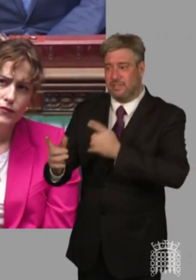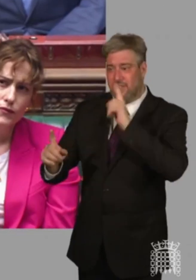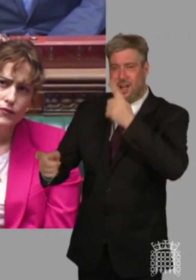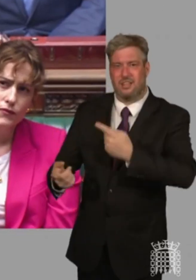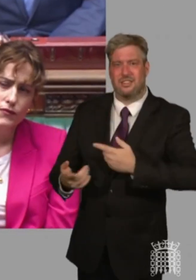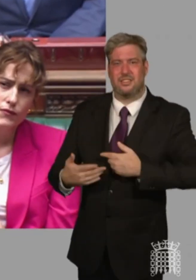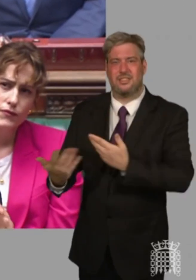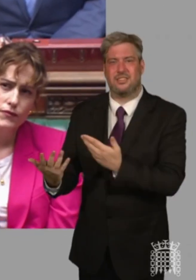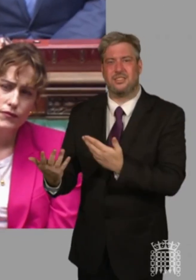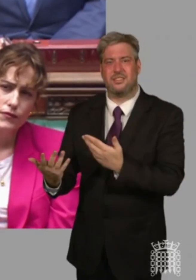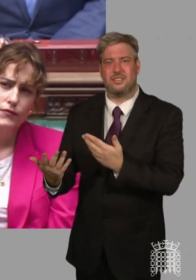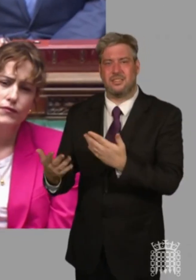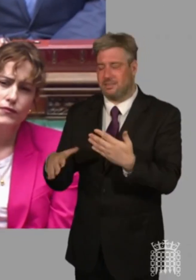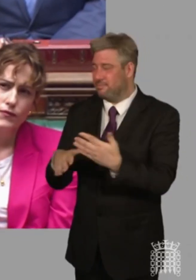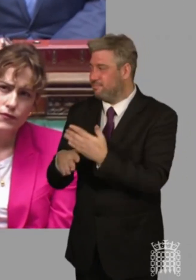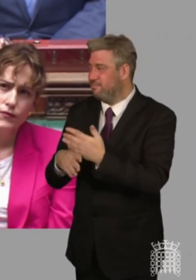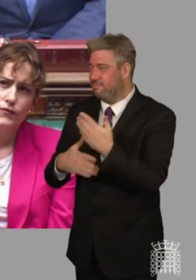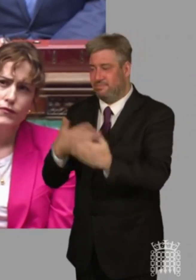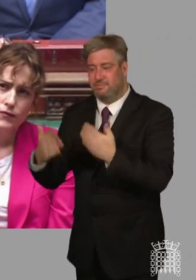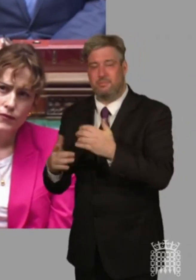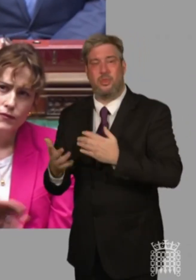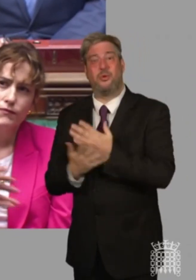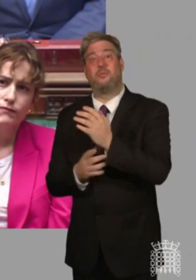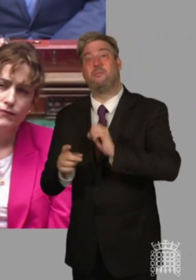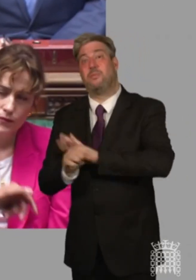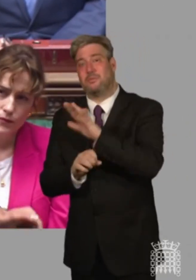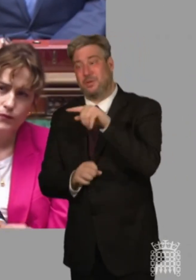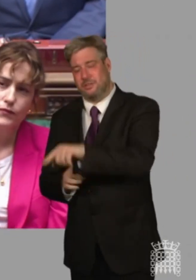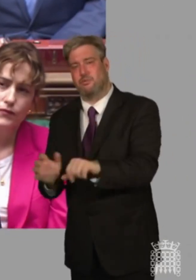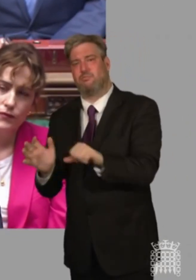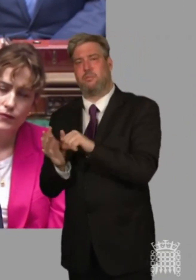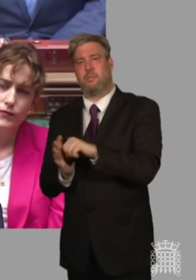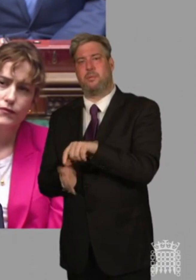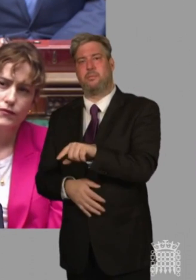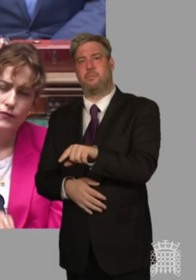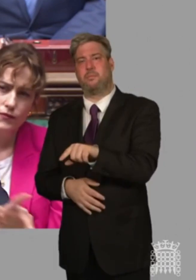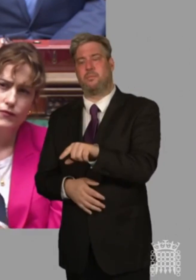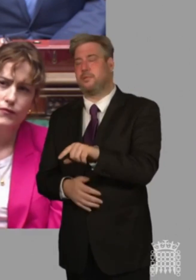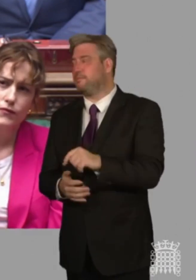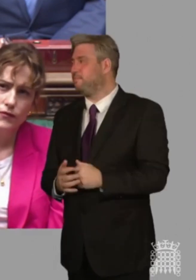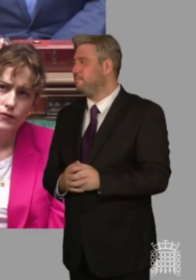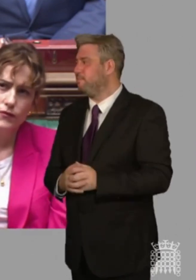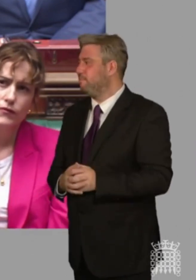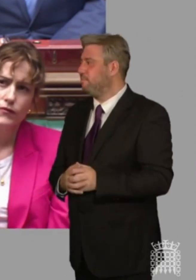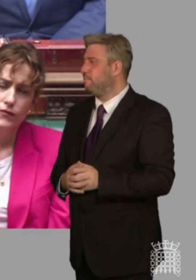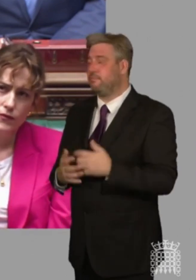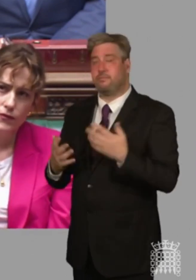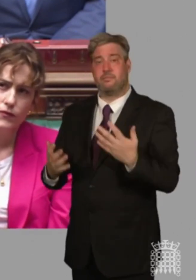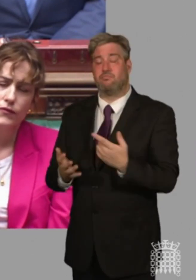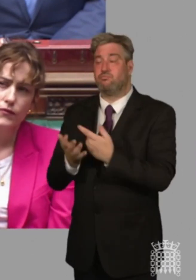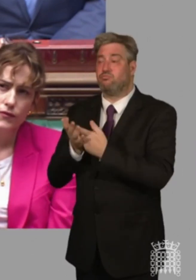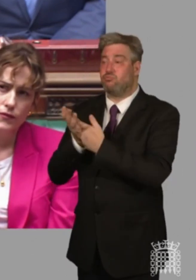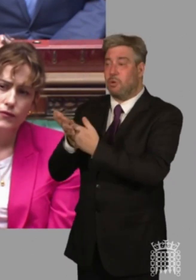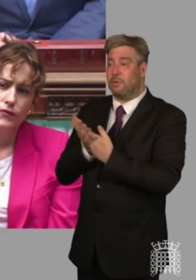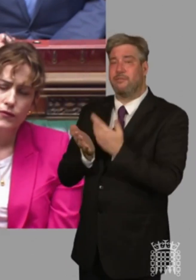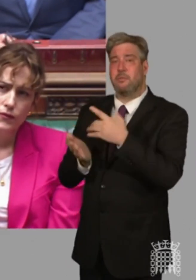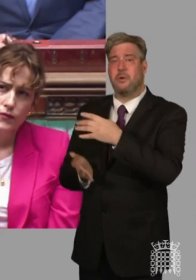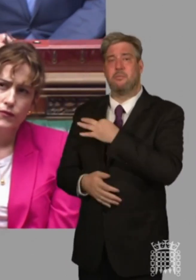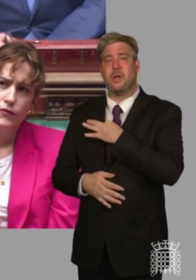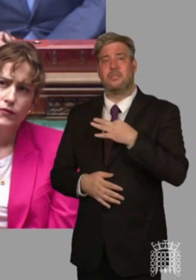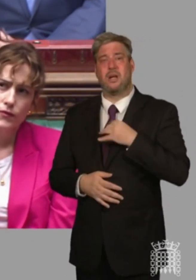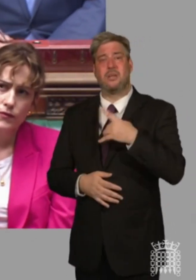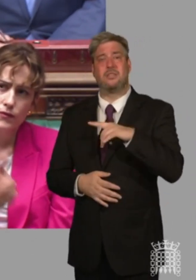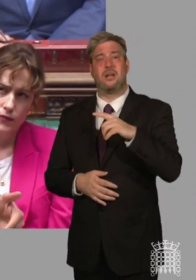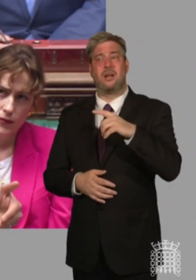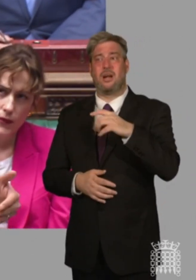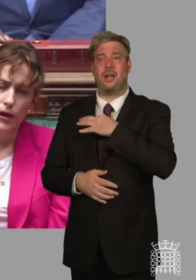in dental care and the impact that it has. But that's why, as my honourable friend, the Health Secretary, will outline later today for the House,